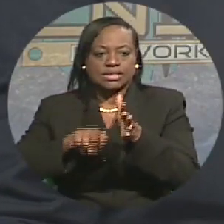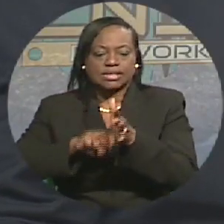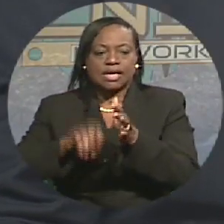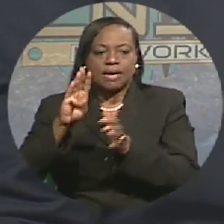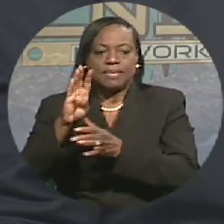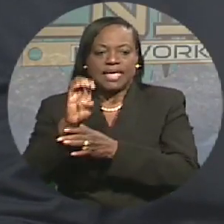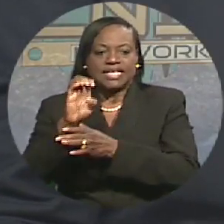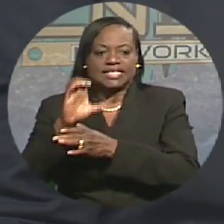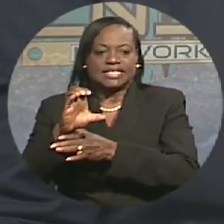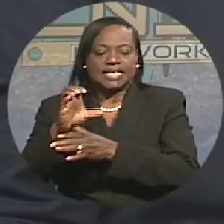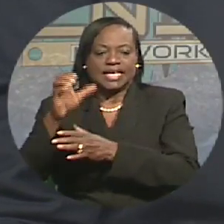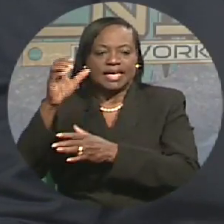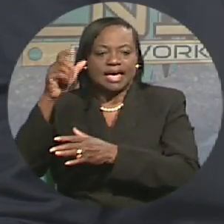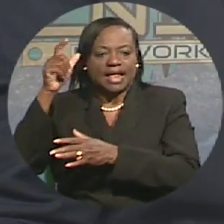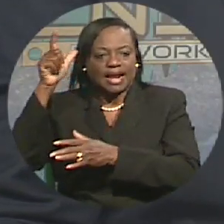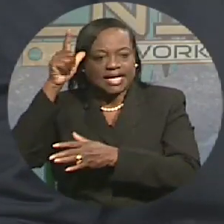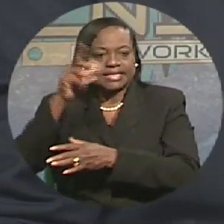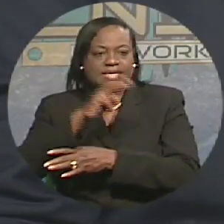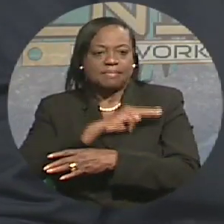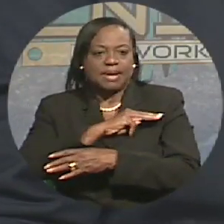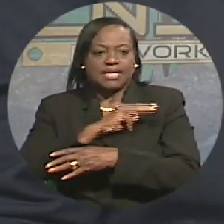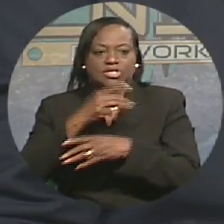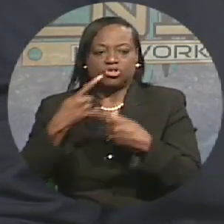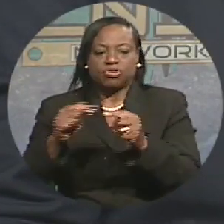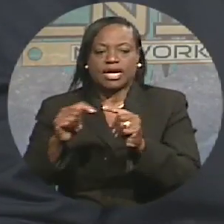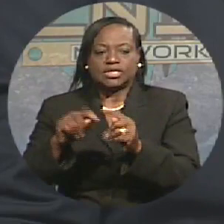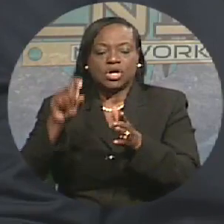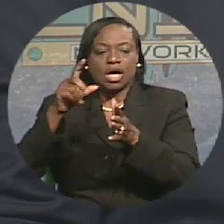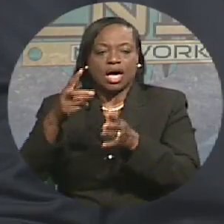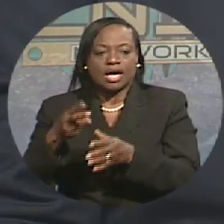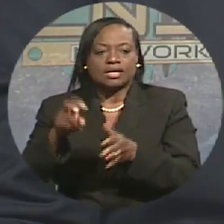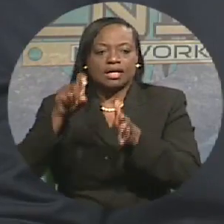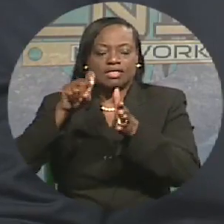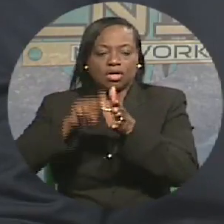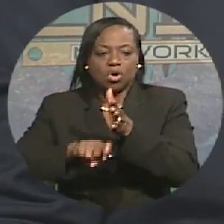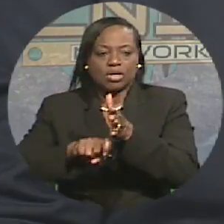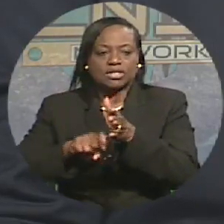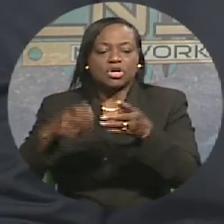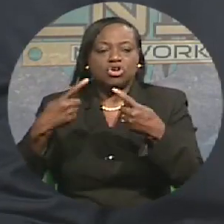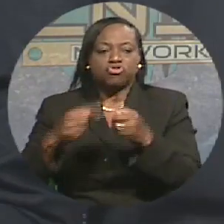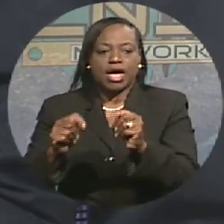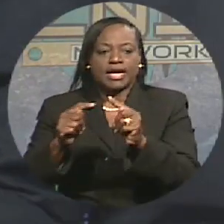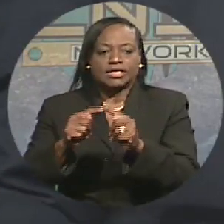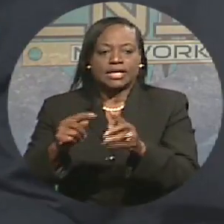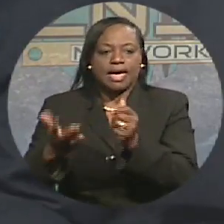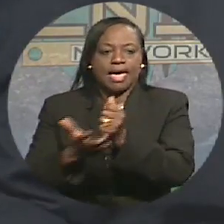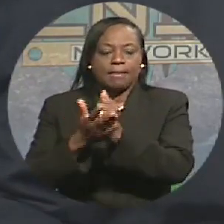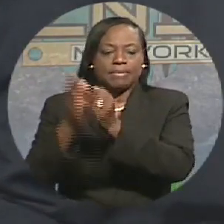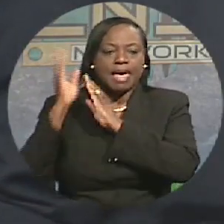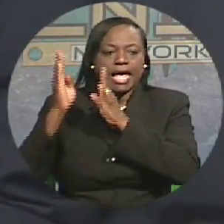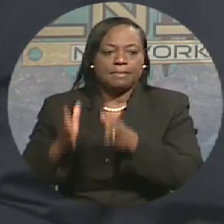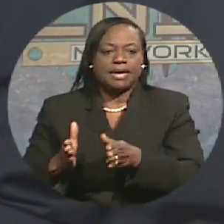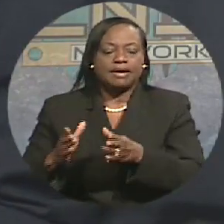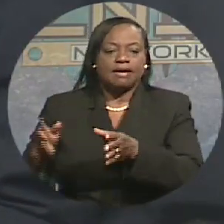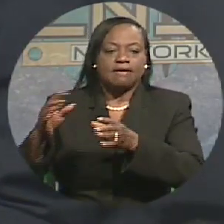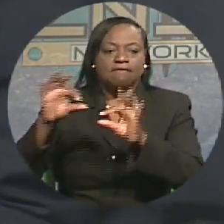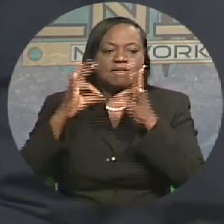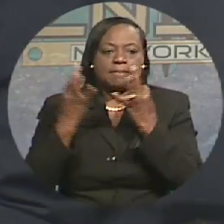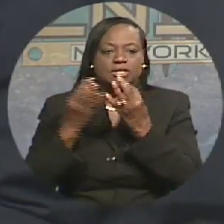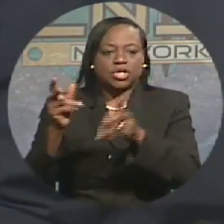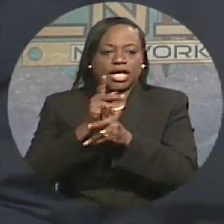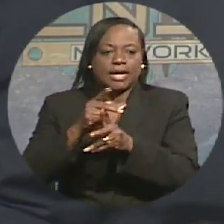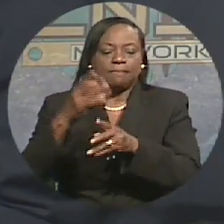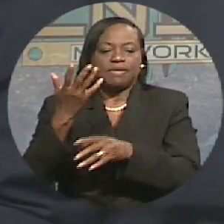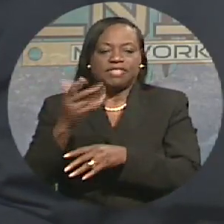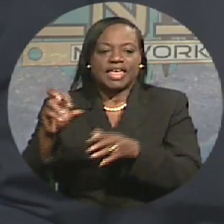holiday reconnection drive. It's expected to assist thousands of Bahamian families in keeping their electricity on throughout the holidays. LaDon Davis